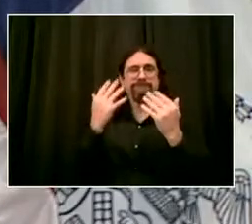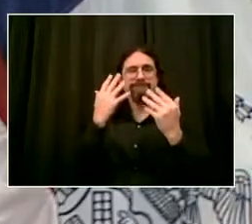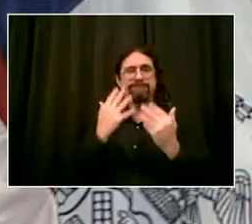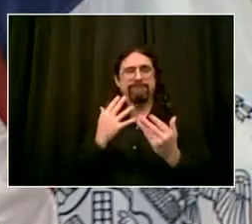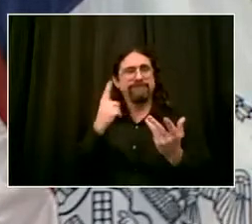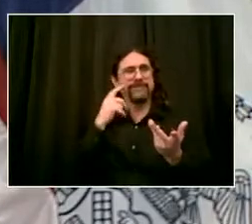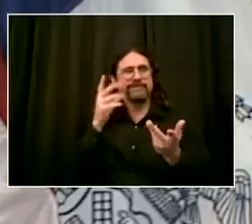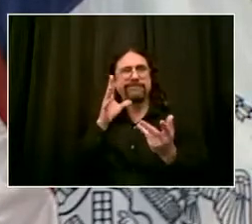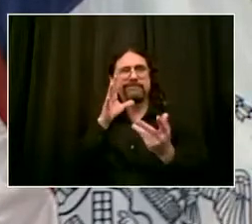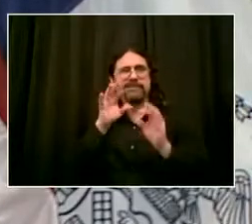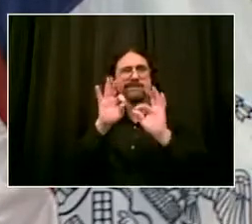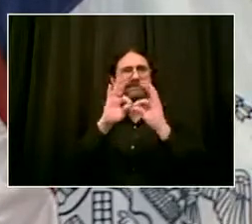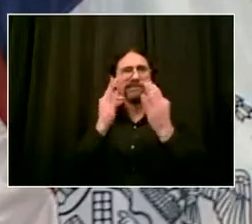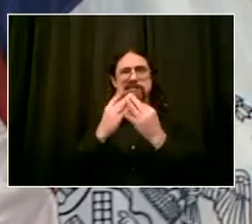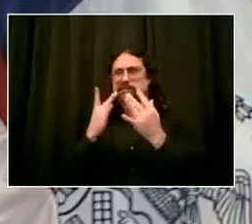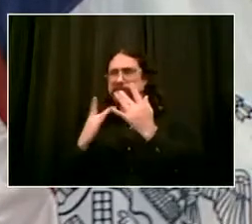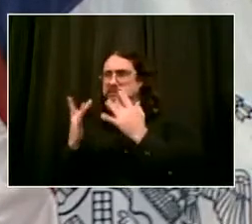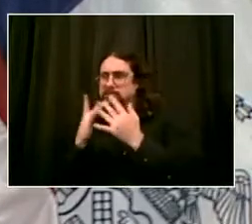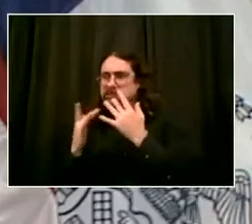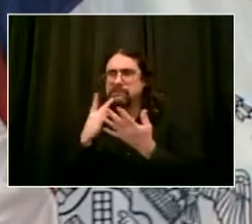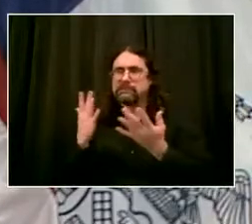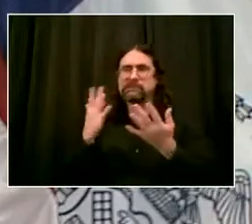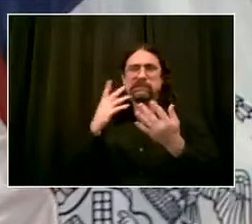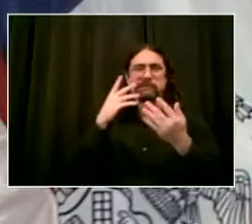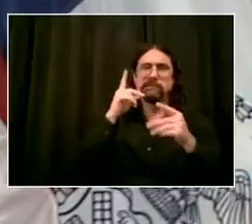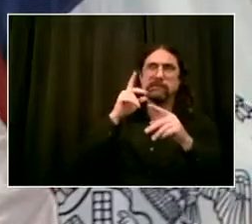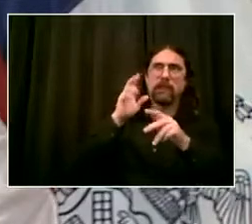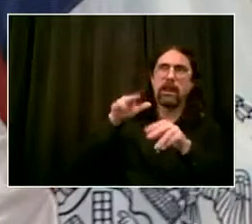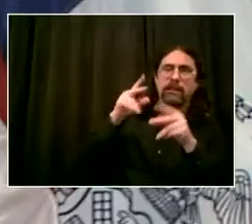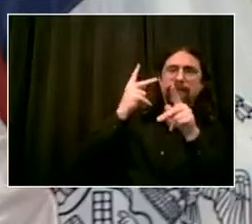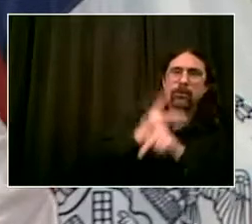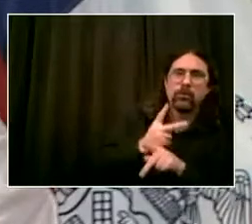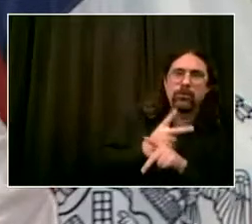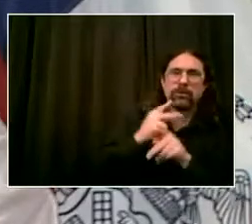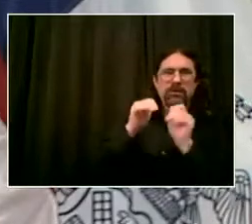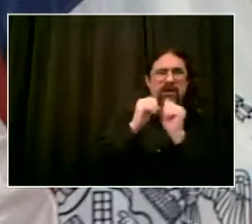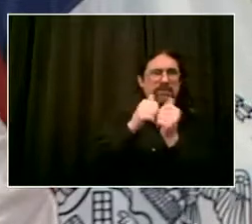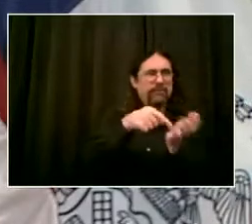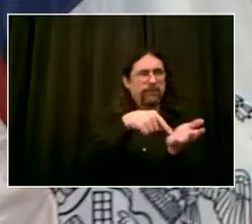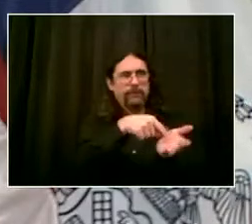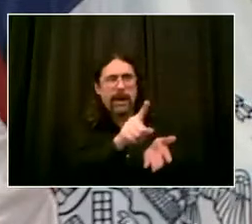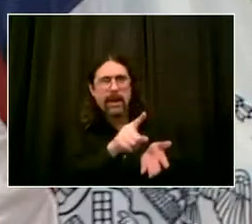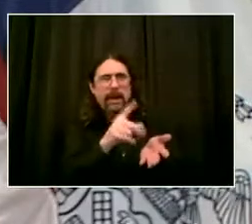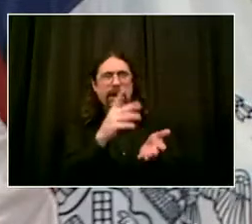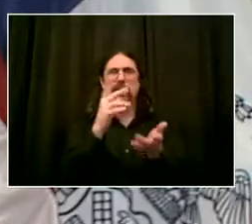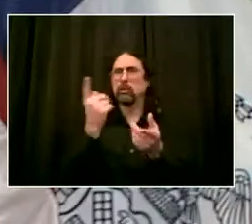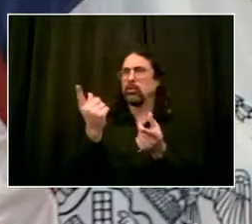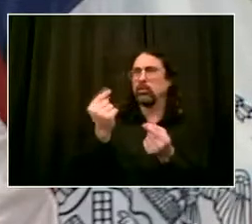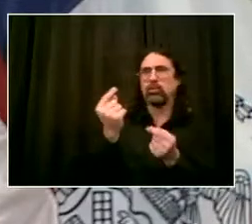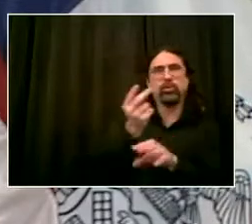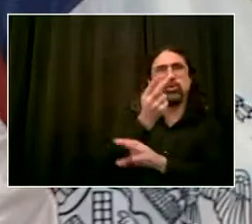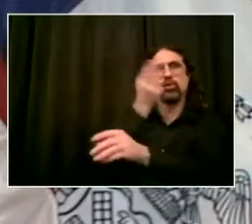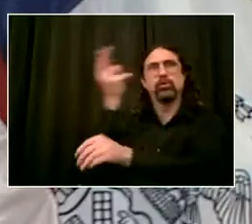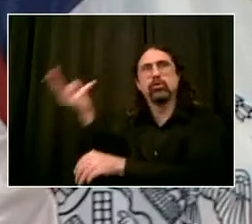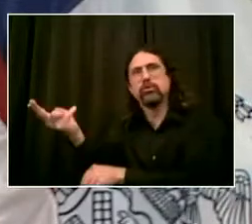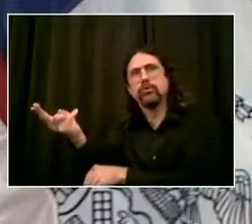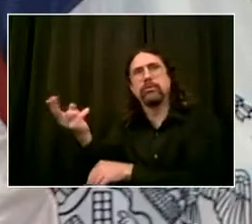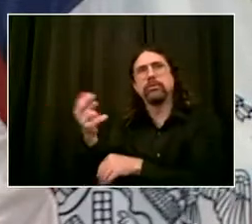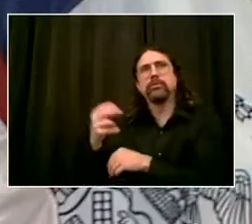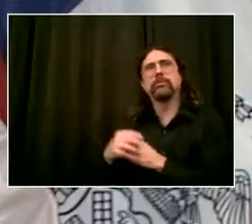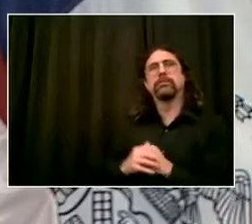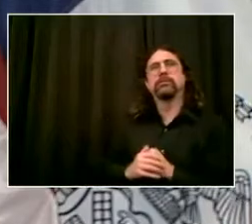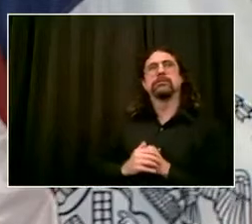need to I don't see thank God I don't see anything like what we went happen in uh March and